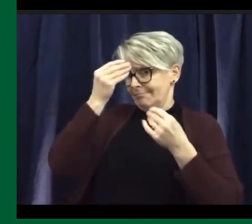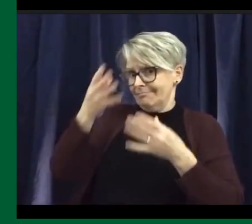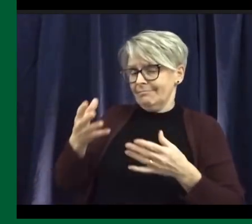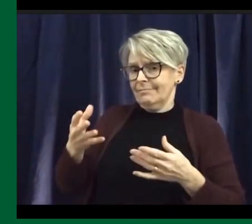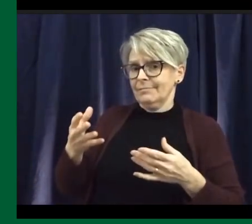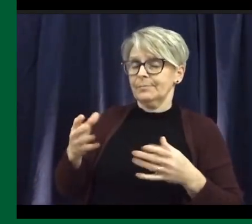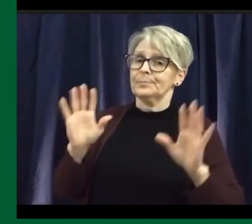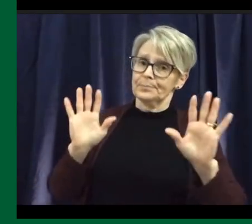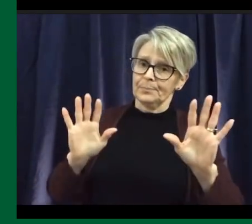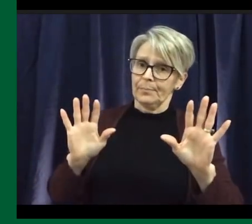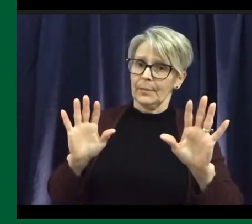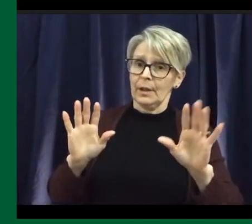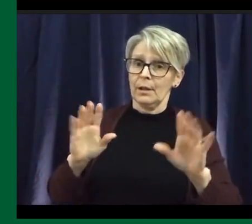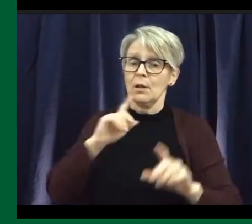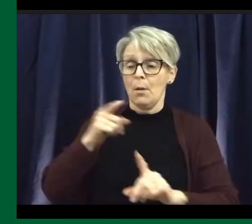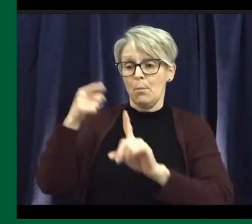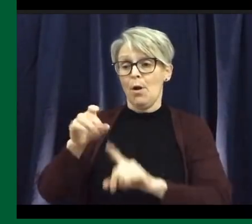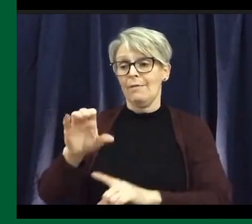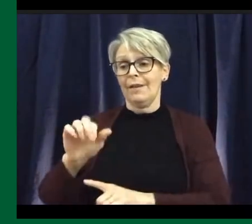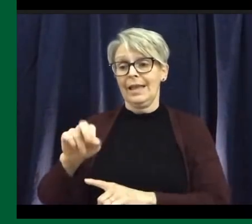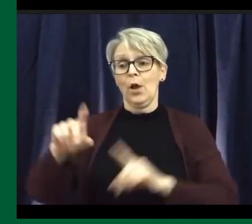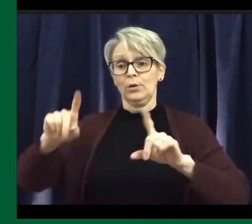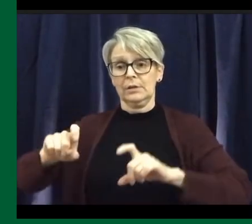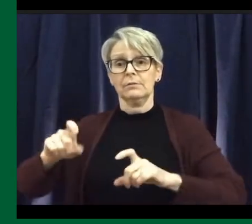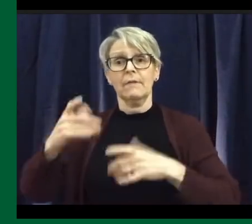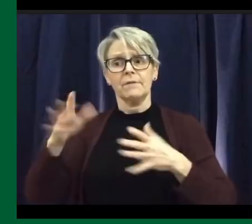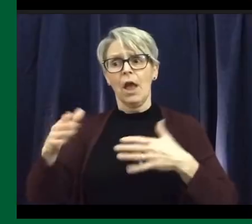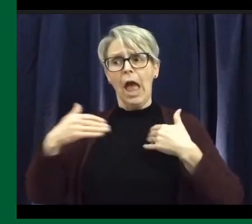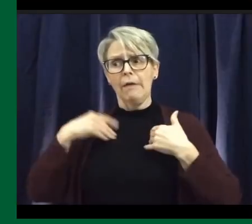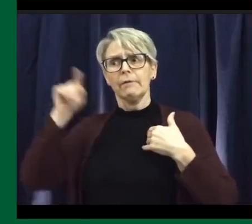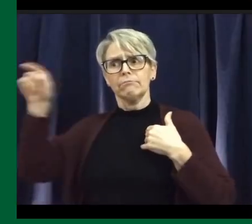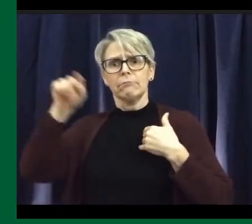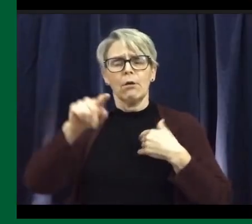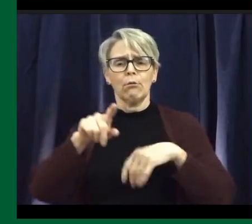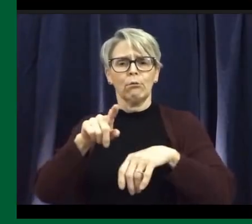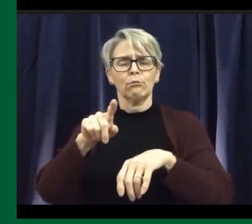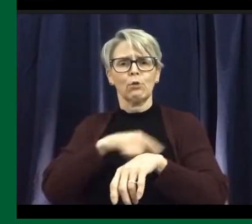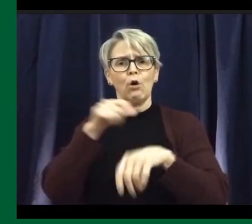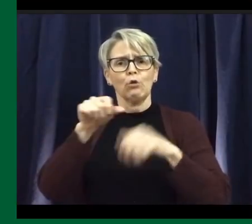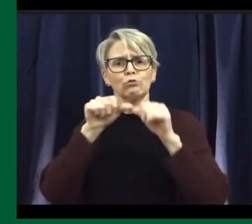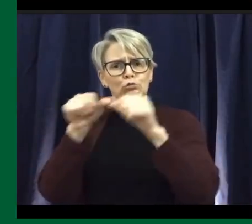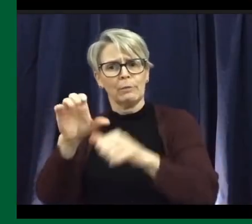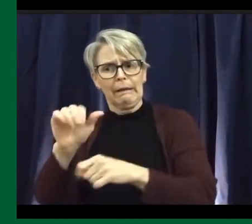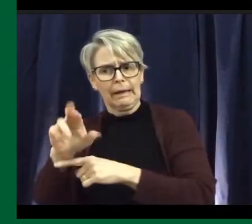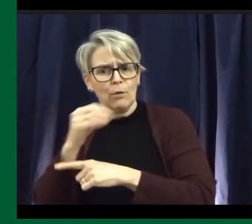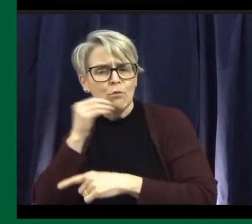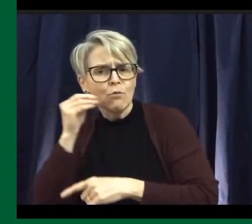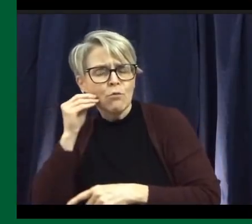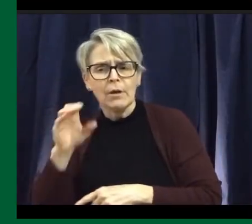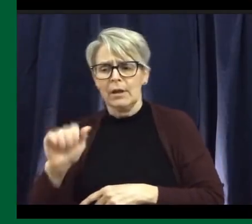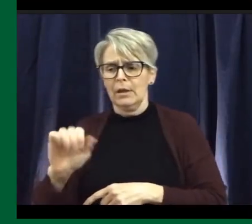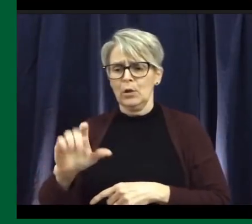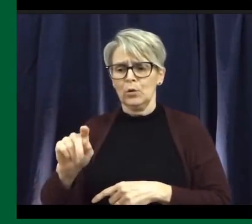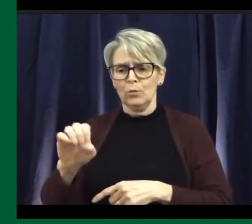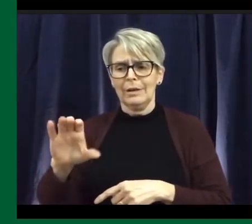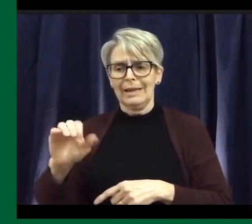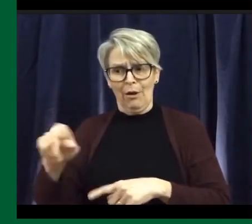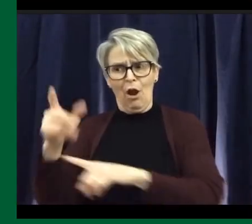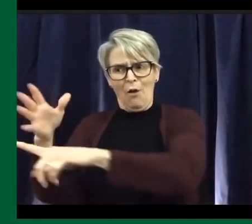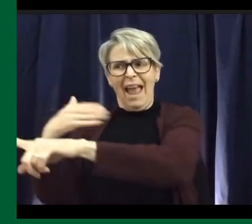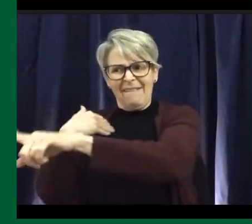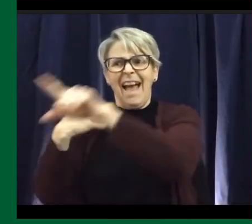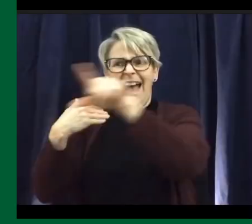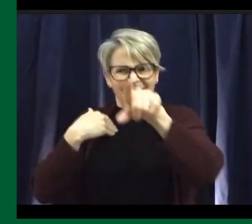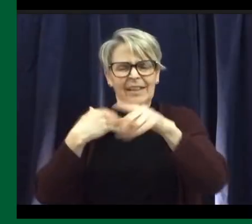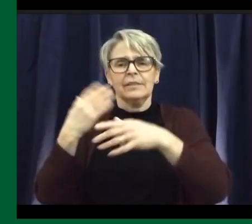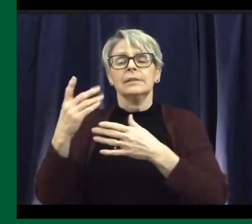first of all, the point-of-care testing are already rolled out in long-term care and acute care. The ministry is working with private care homes and so those other group homes and